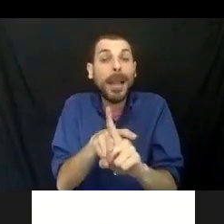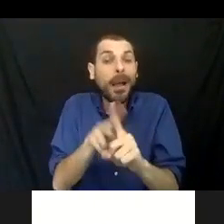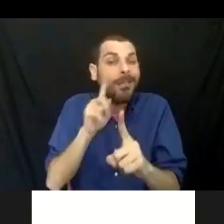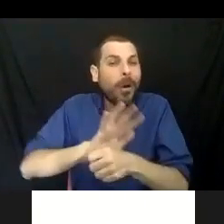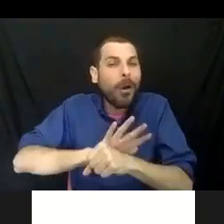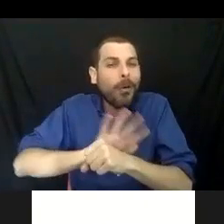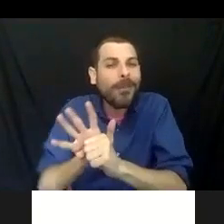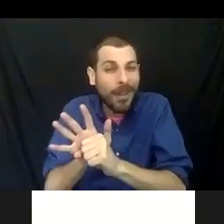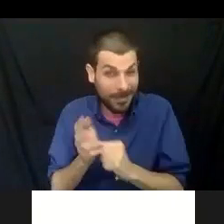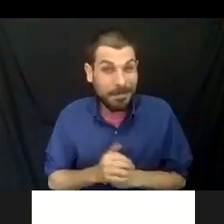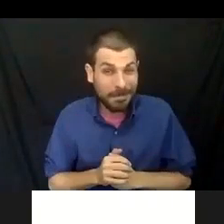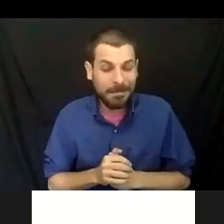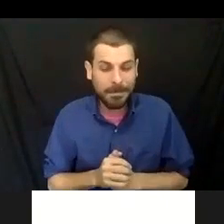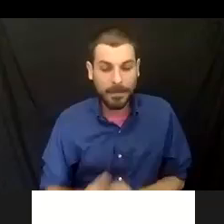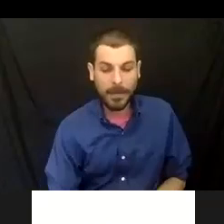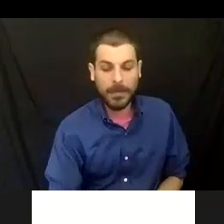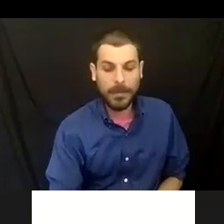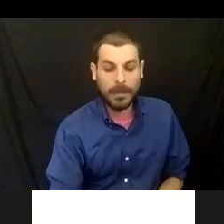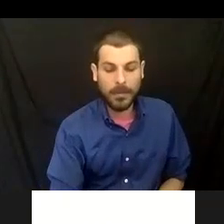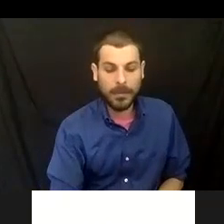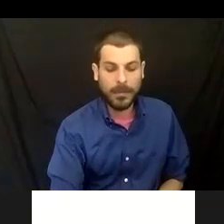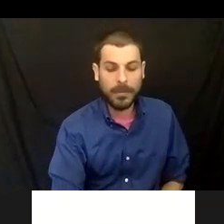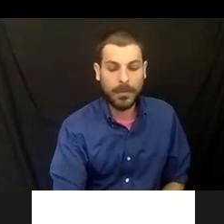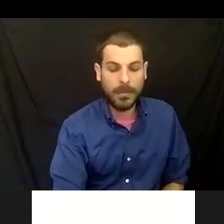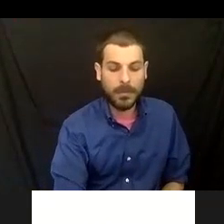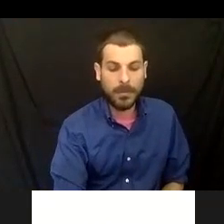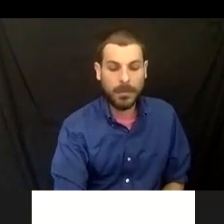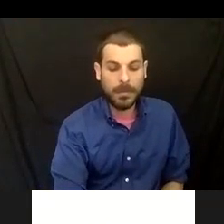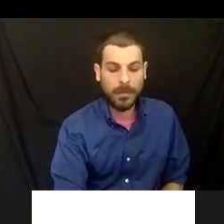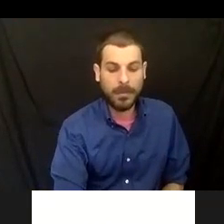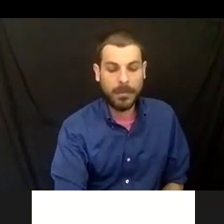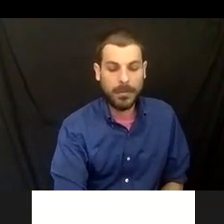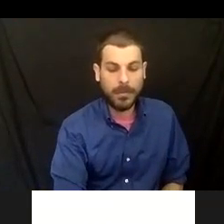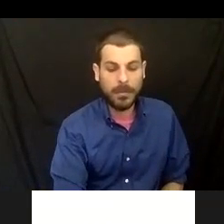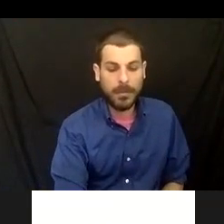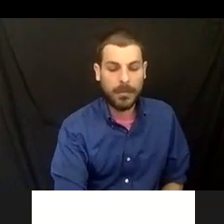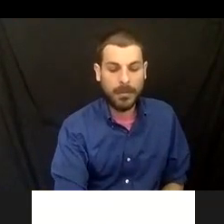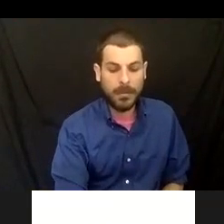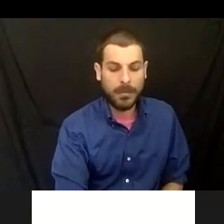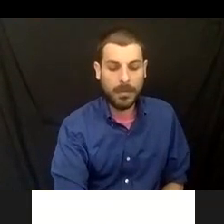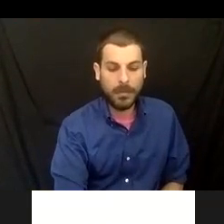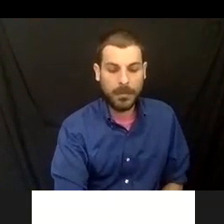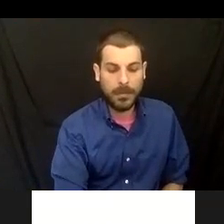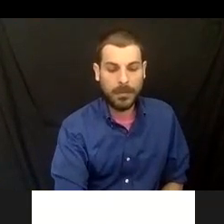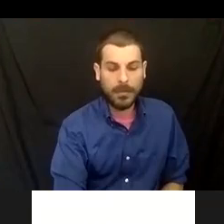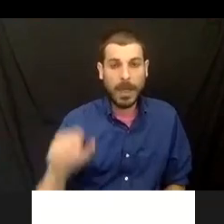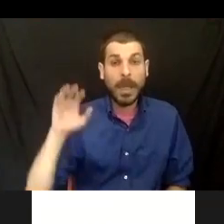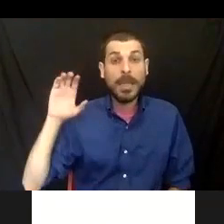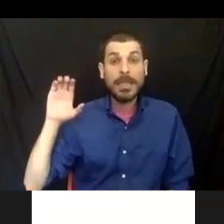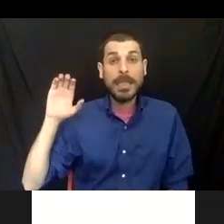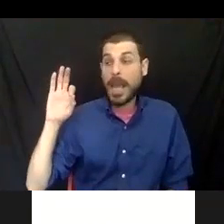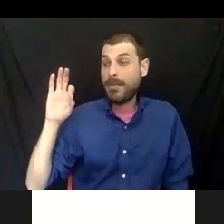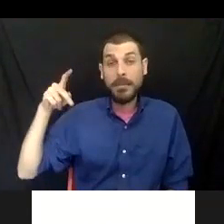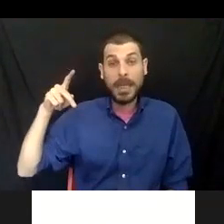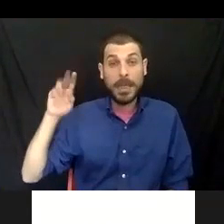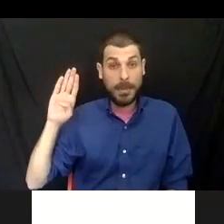emergency. One is that the CFPB rules require your lender to reach out